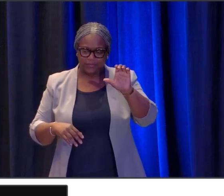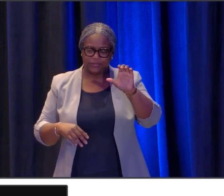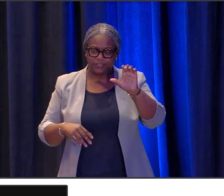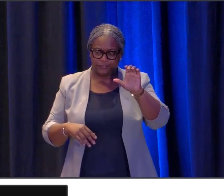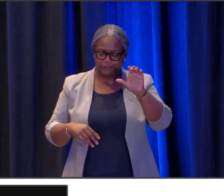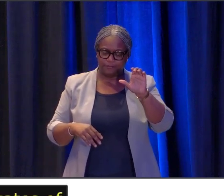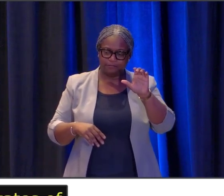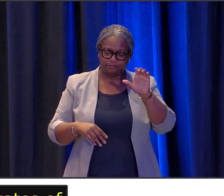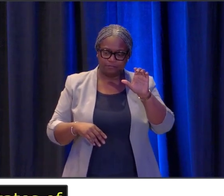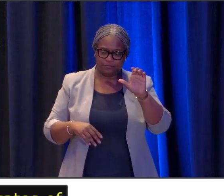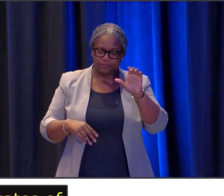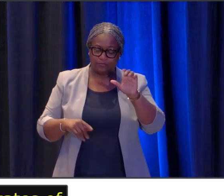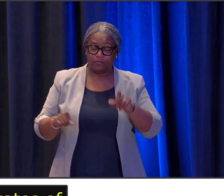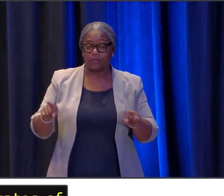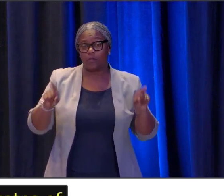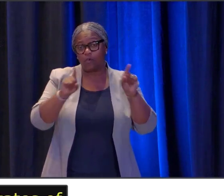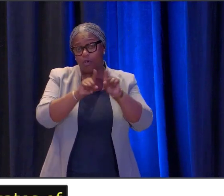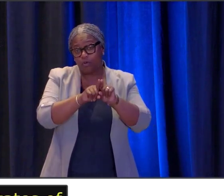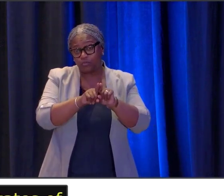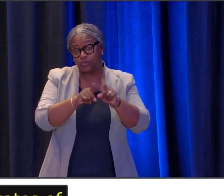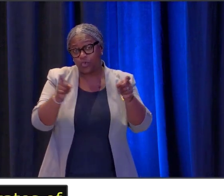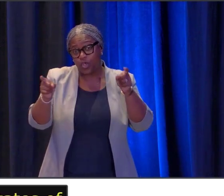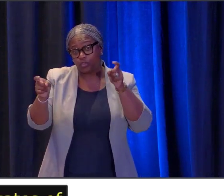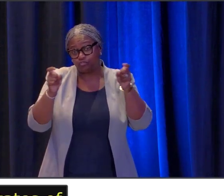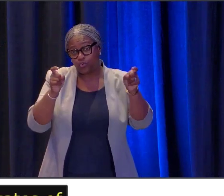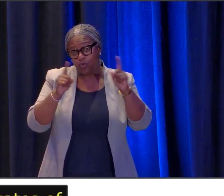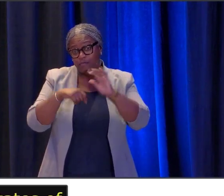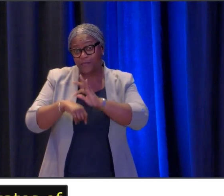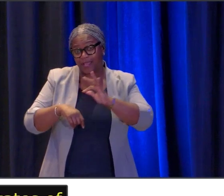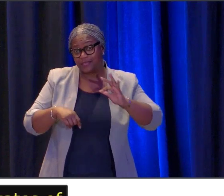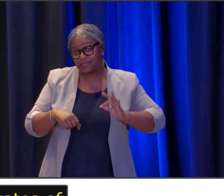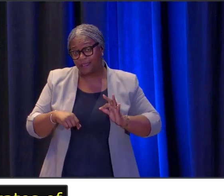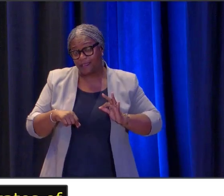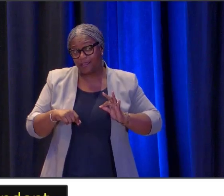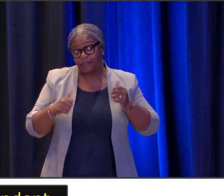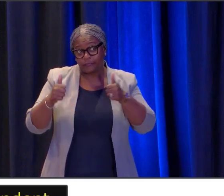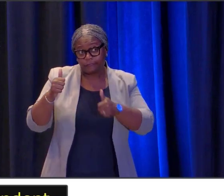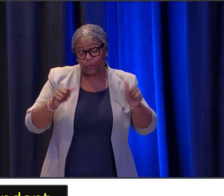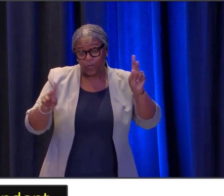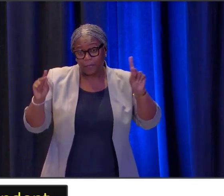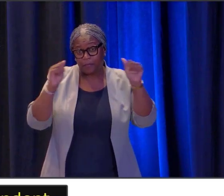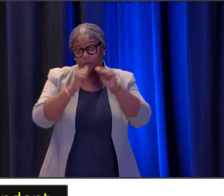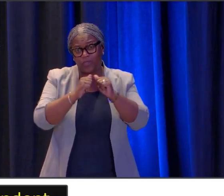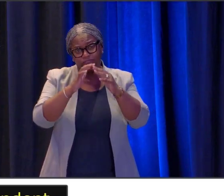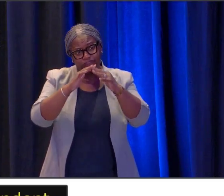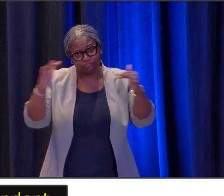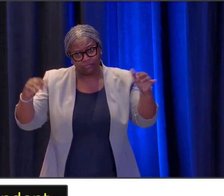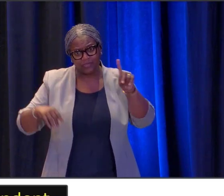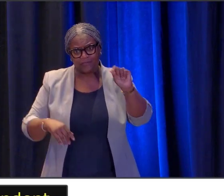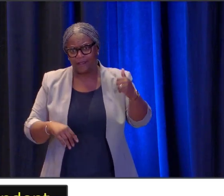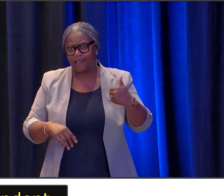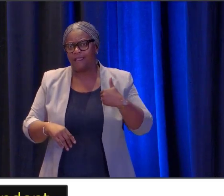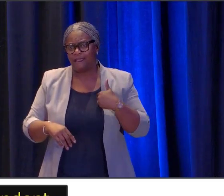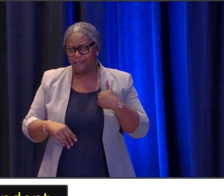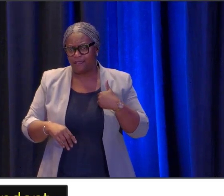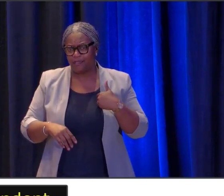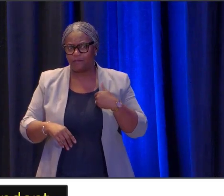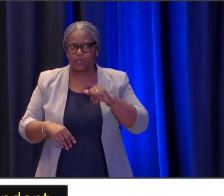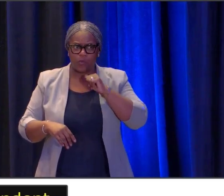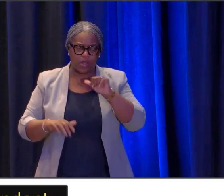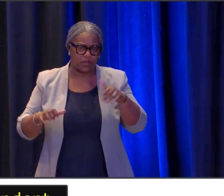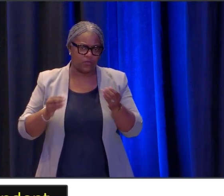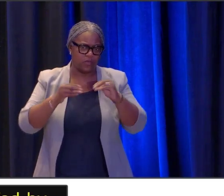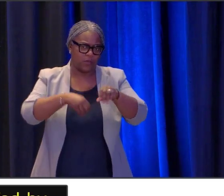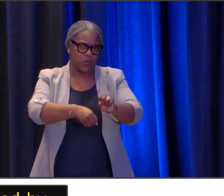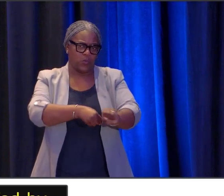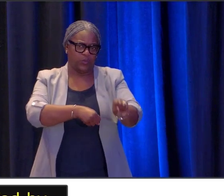controlled and staffed by people with diverse disabilities, and we're not doing more work.